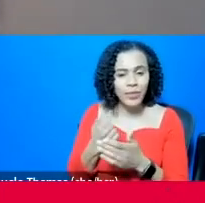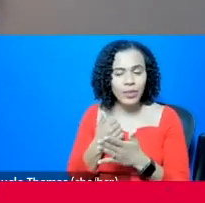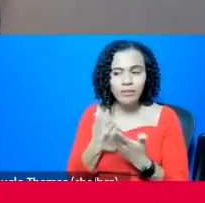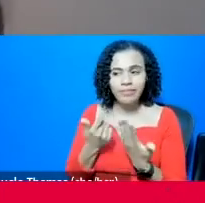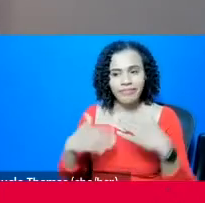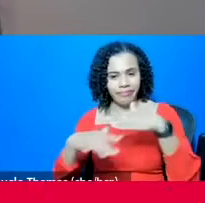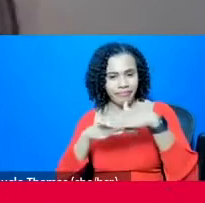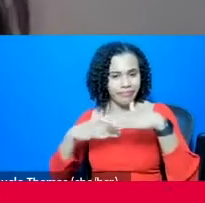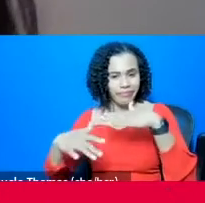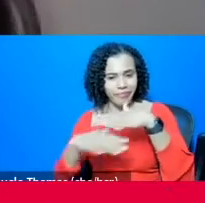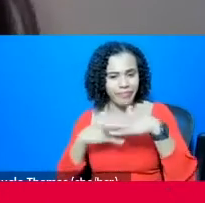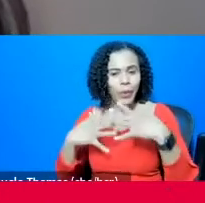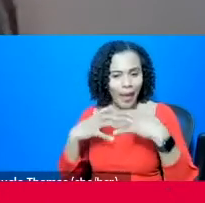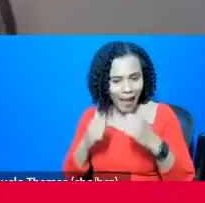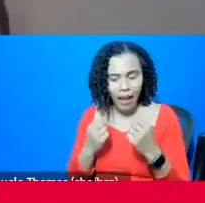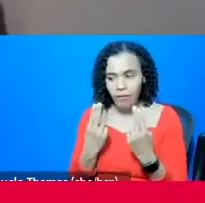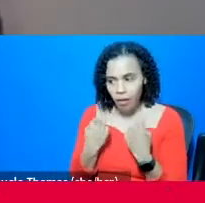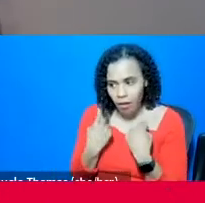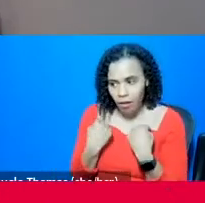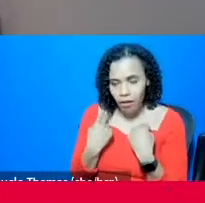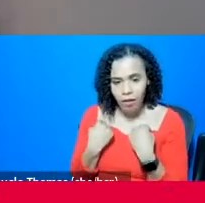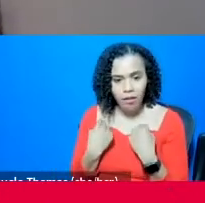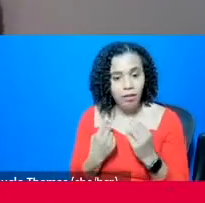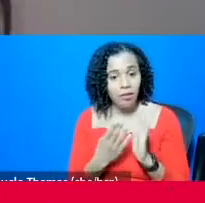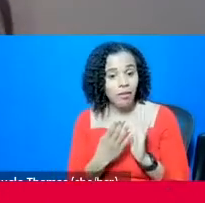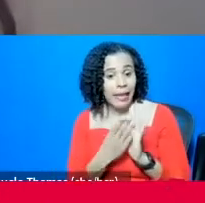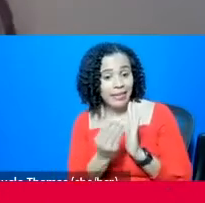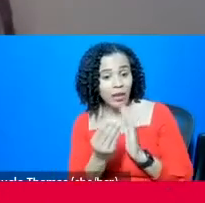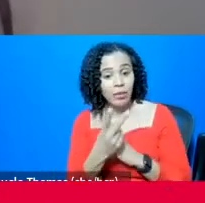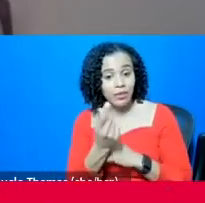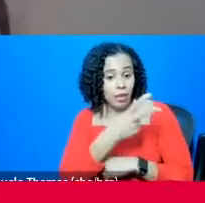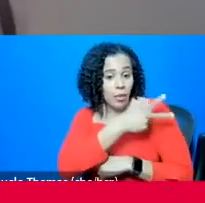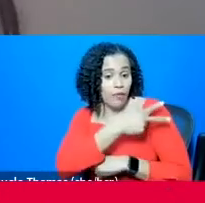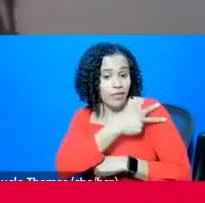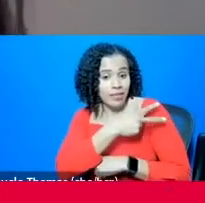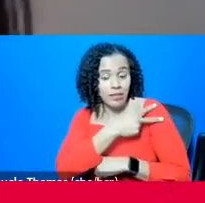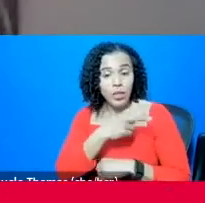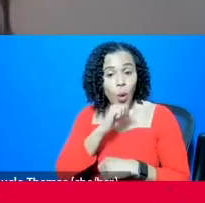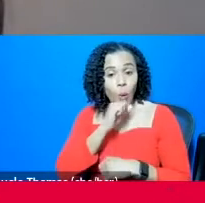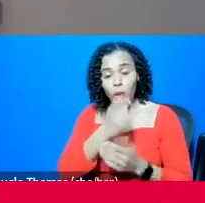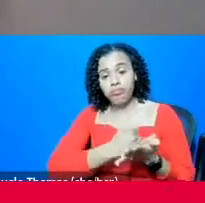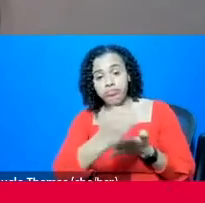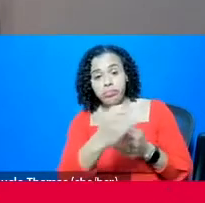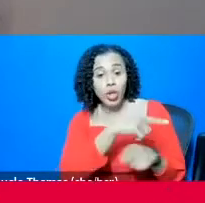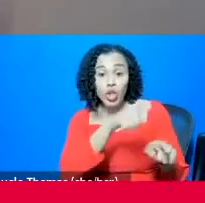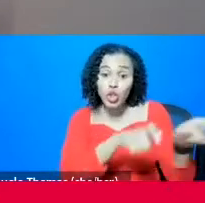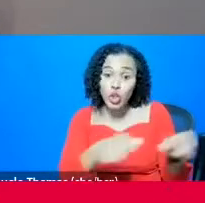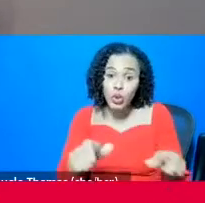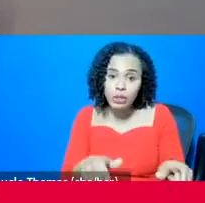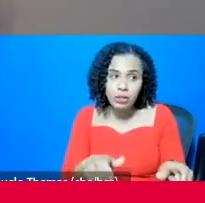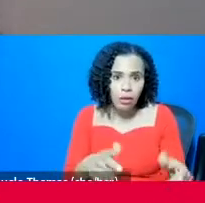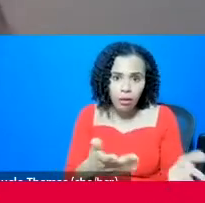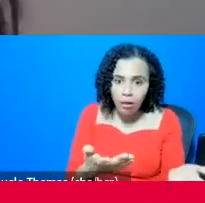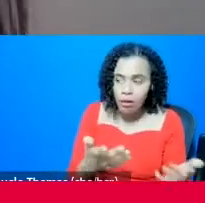how even in some cases sabbatical officers will work against the interests of the students in order to sustain the institution of the